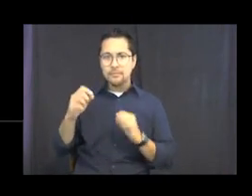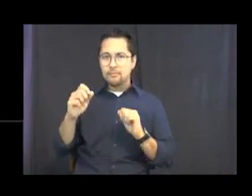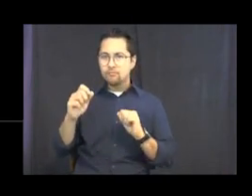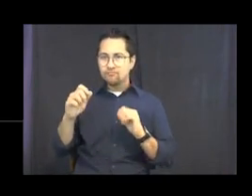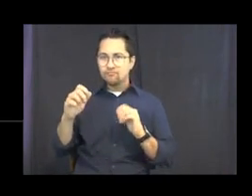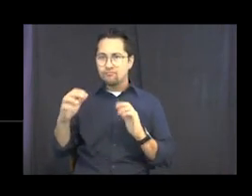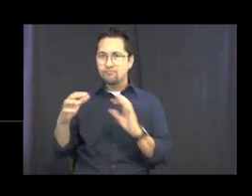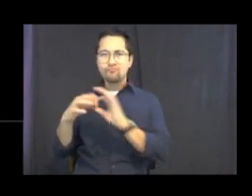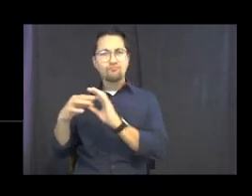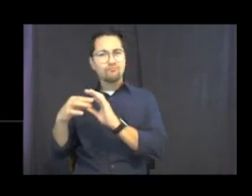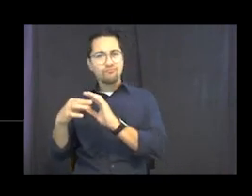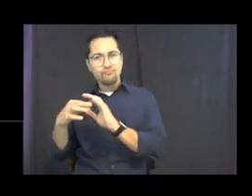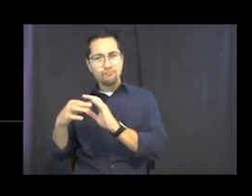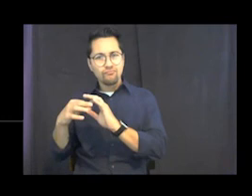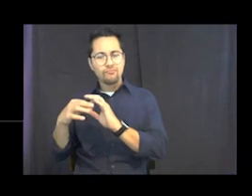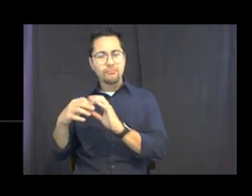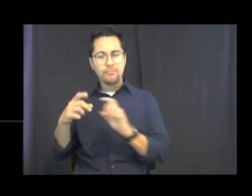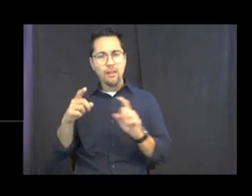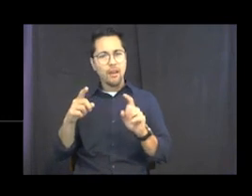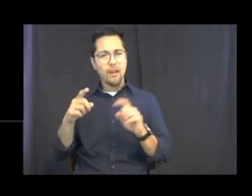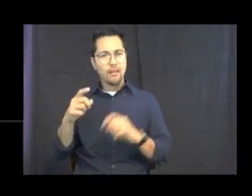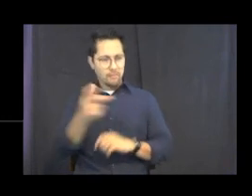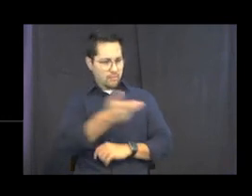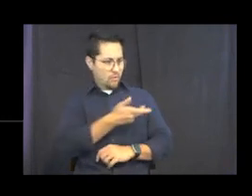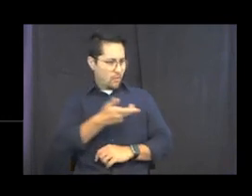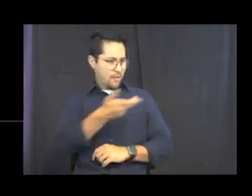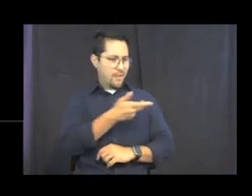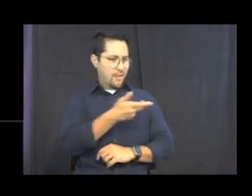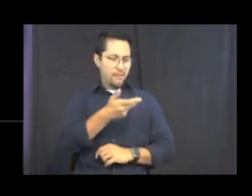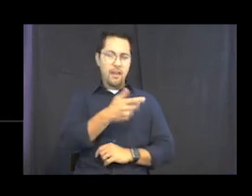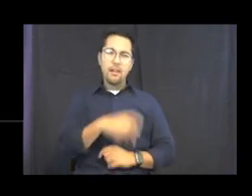that all three of us